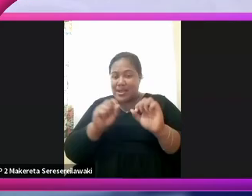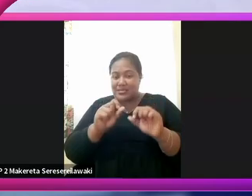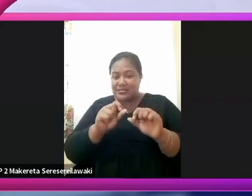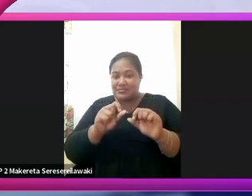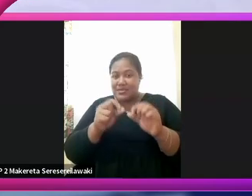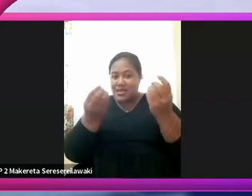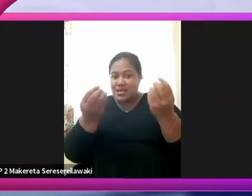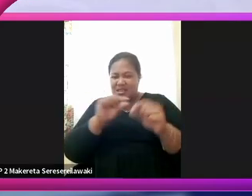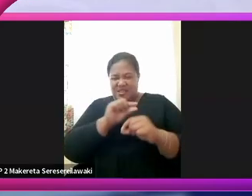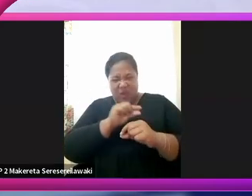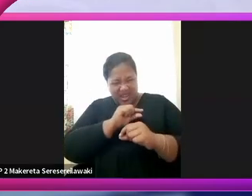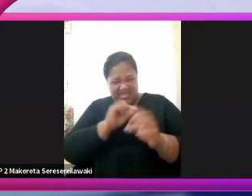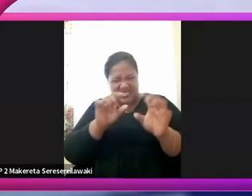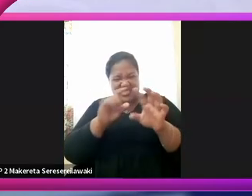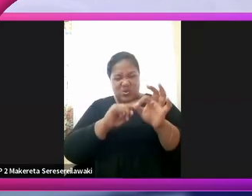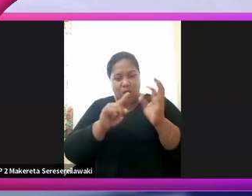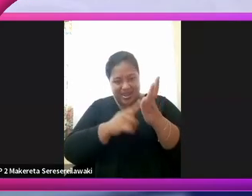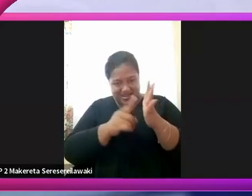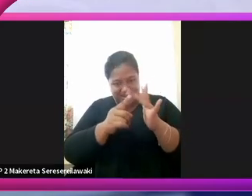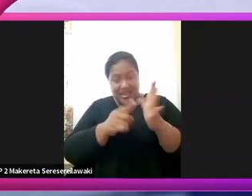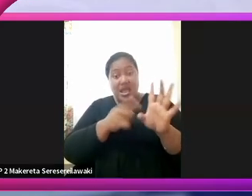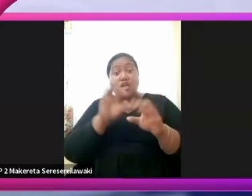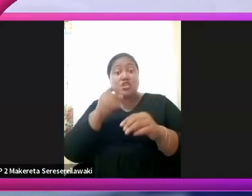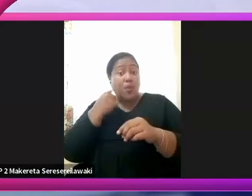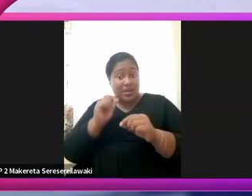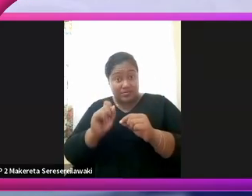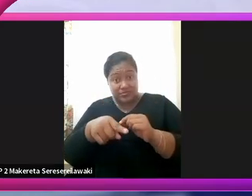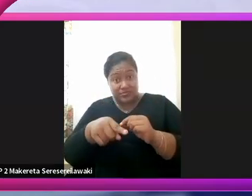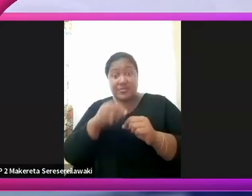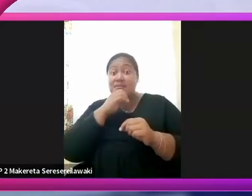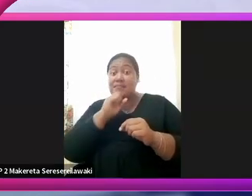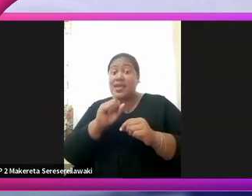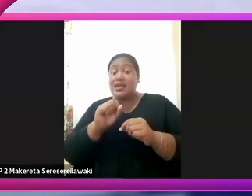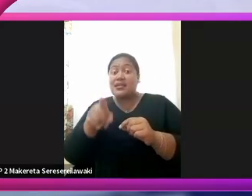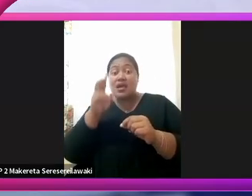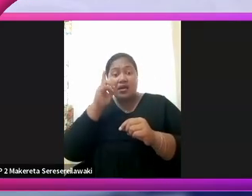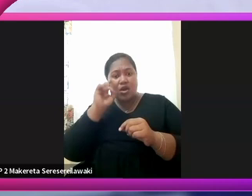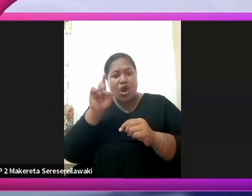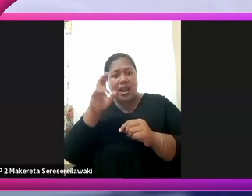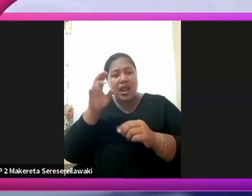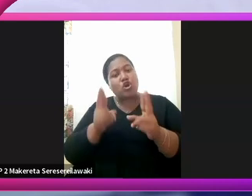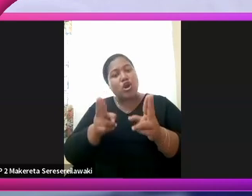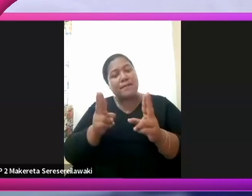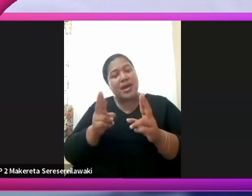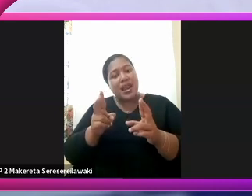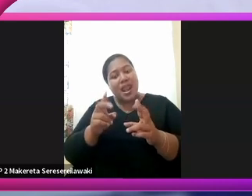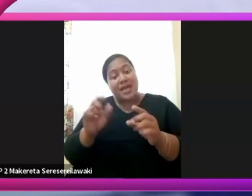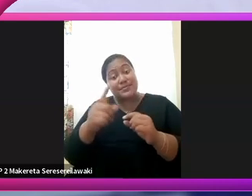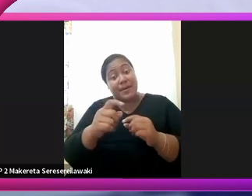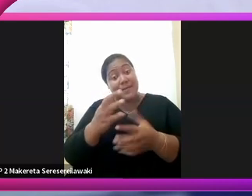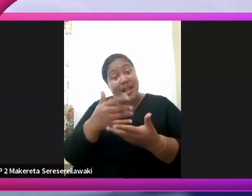each ejaculations, the man they can produce. This is called the normal sperm count. The normal sperm count, that means